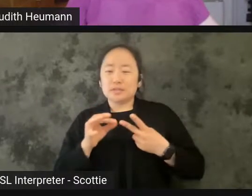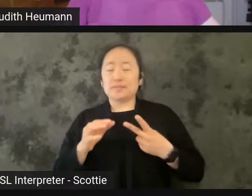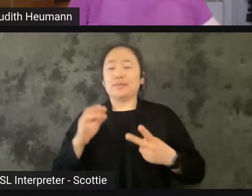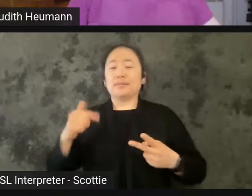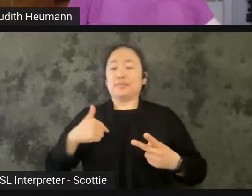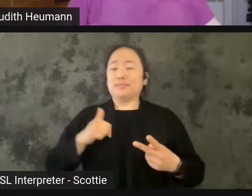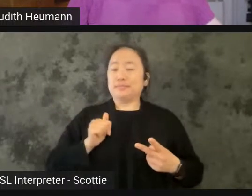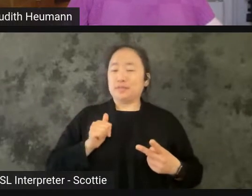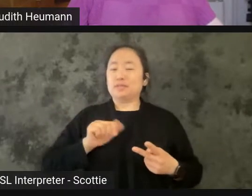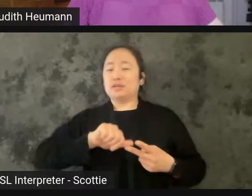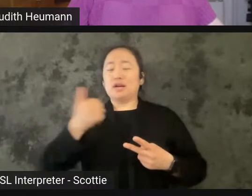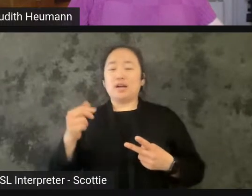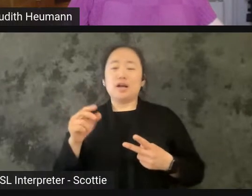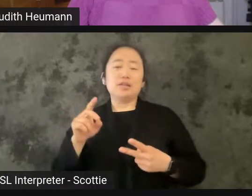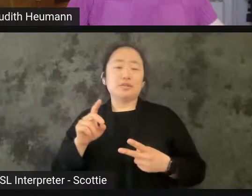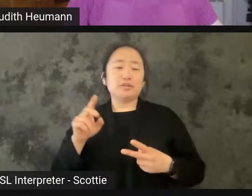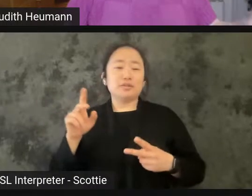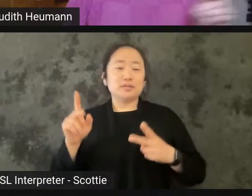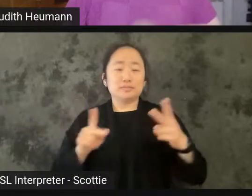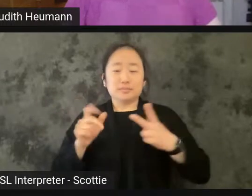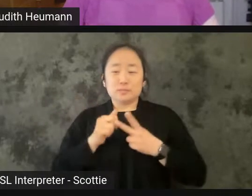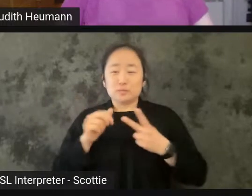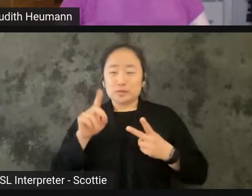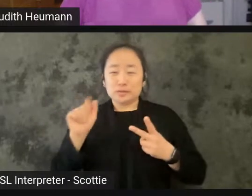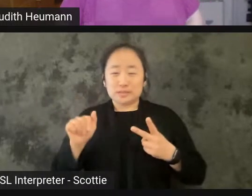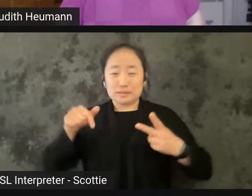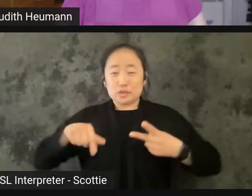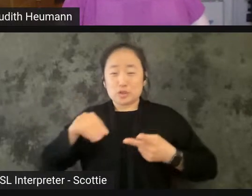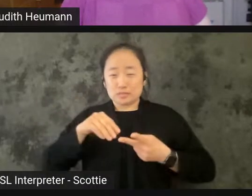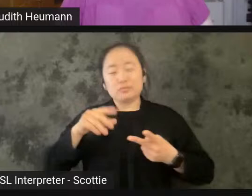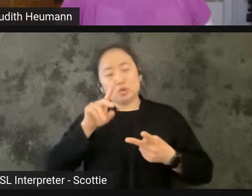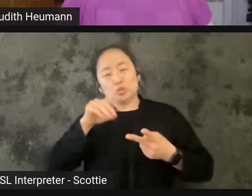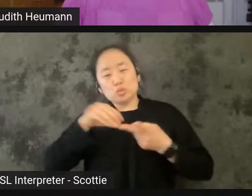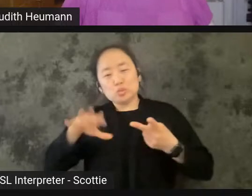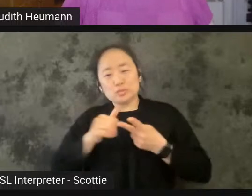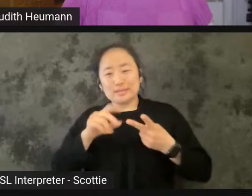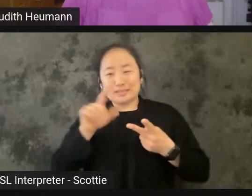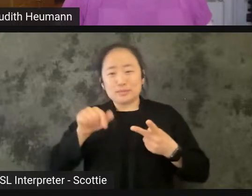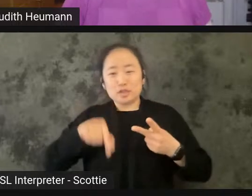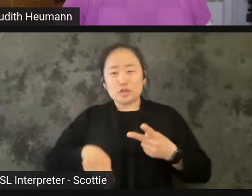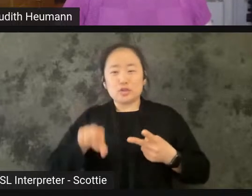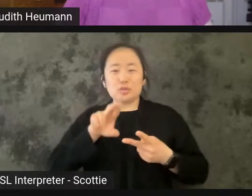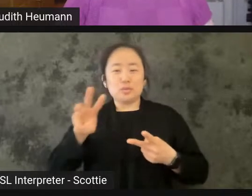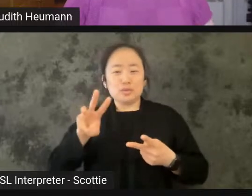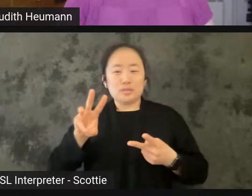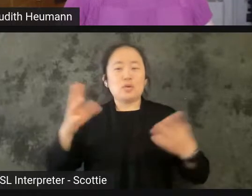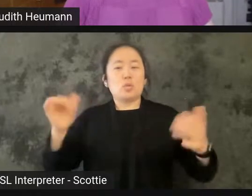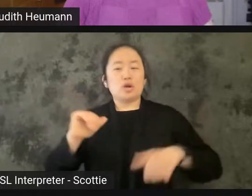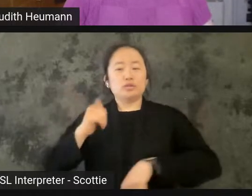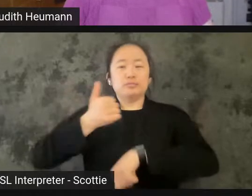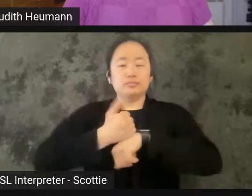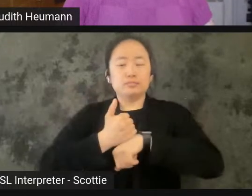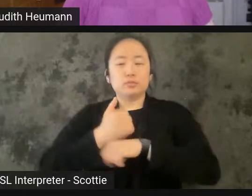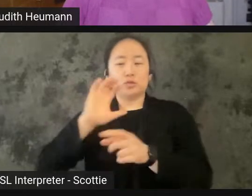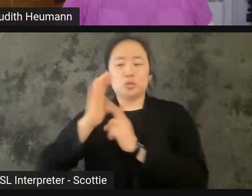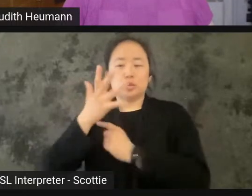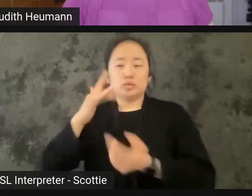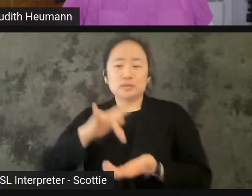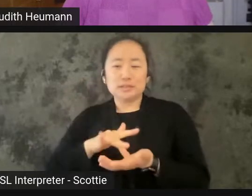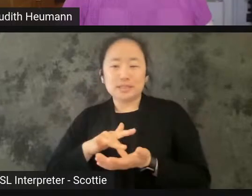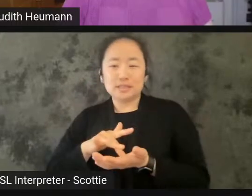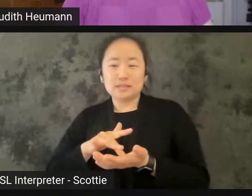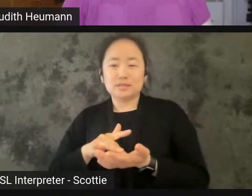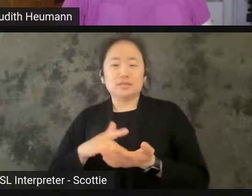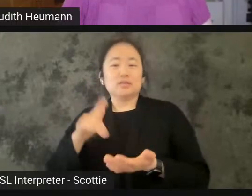a Disabled Students Cultural Center here at the University of Wisconsin. Do you have any words for the next generation of